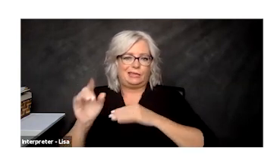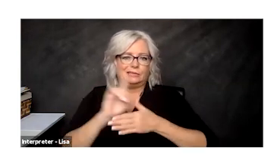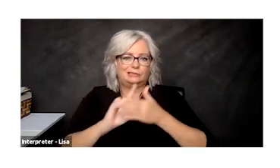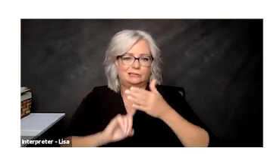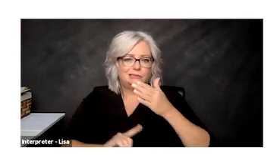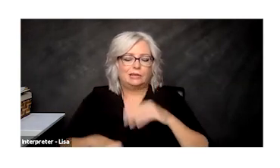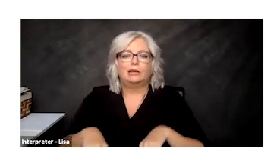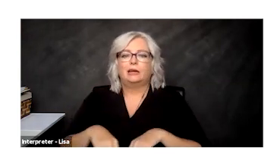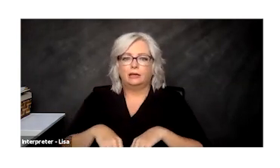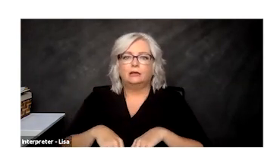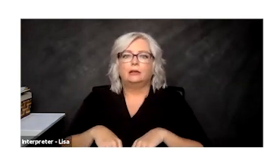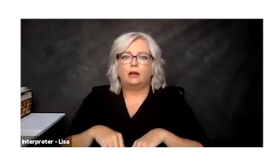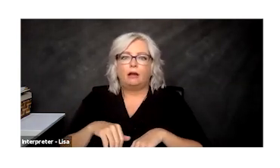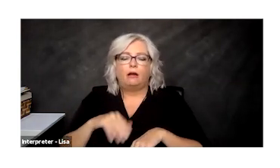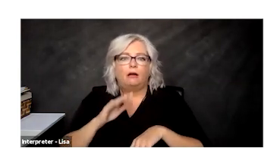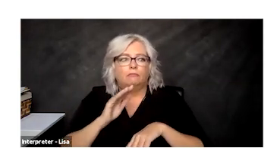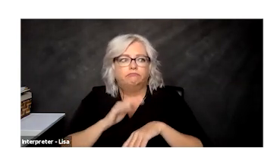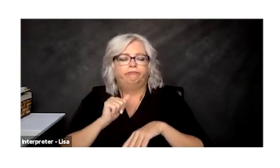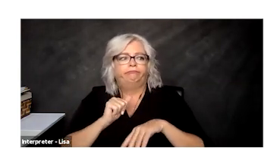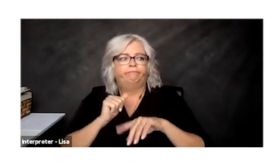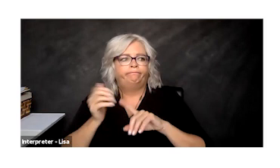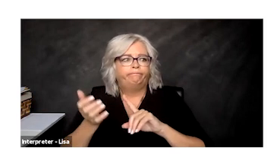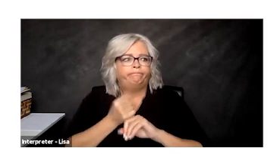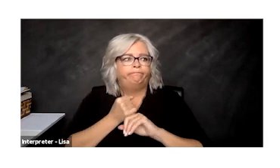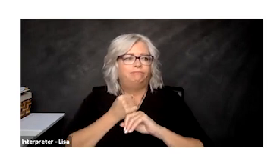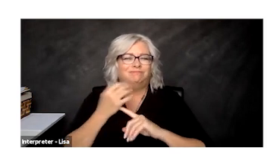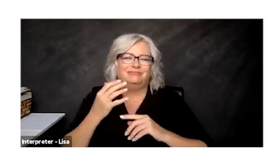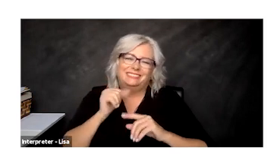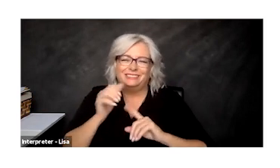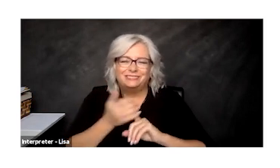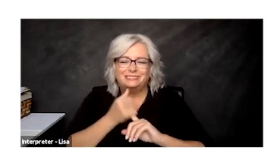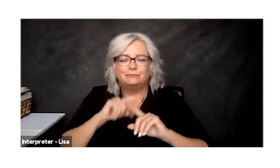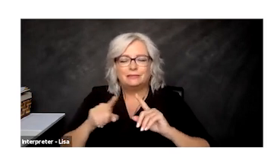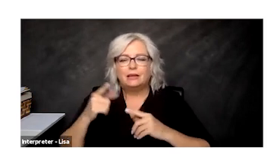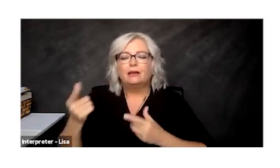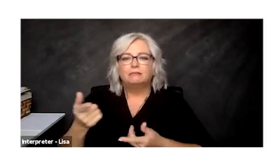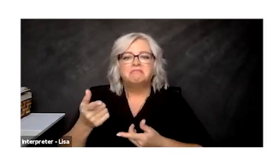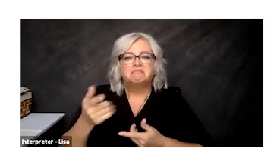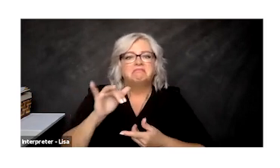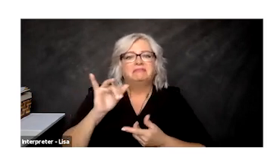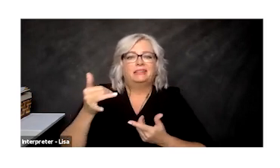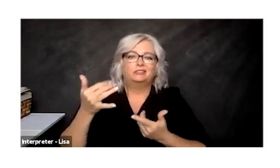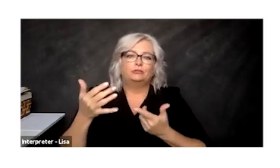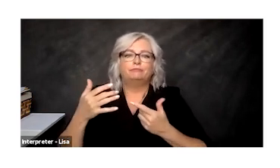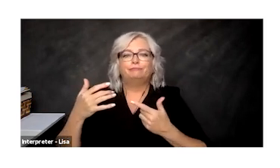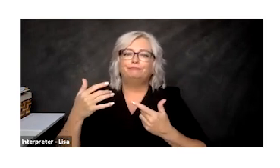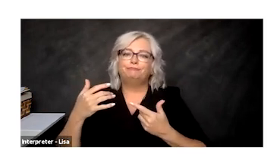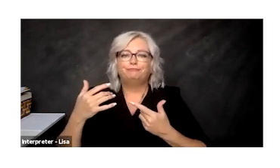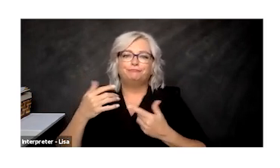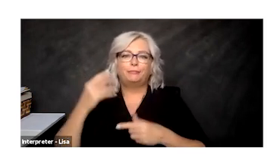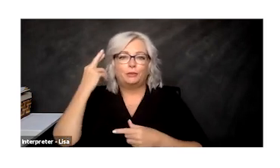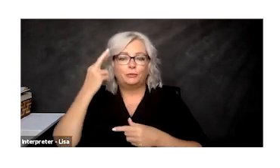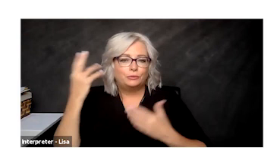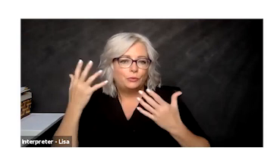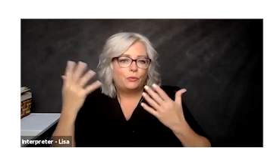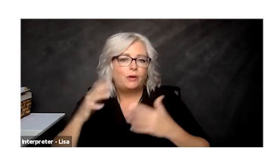called out for it, and Gucci stated that their copy was an exploration of popular culture and that the look was